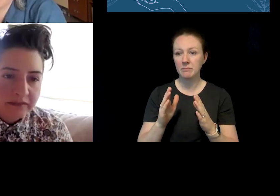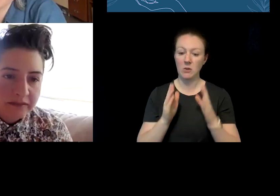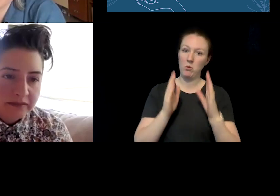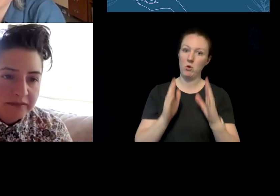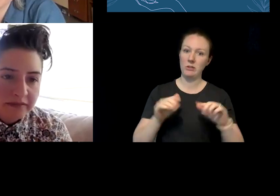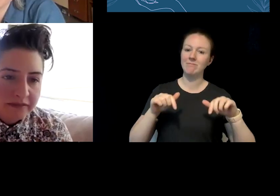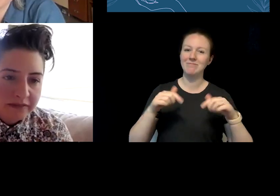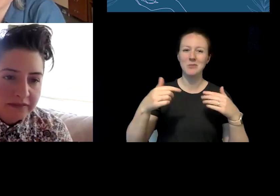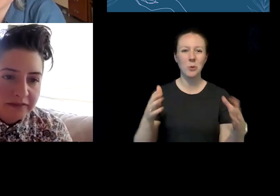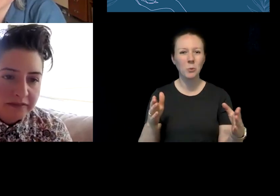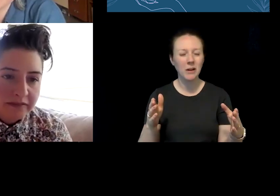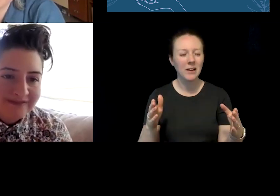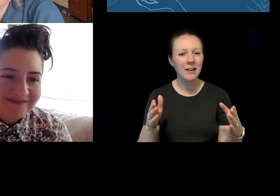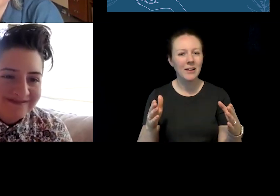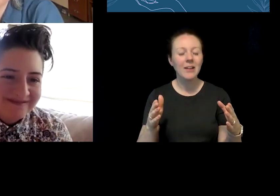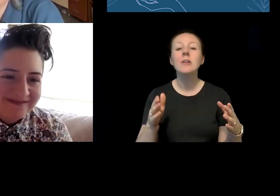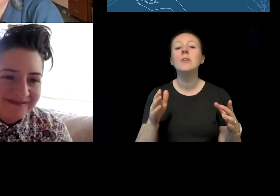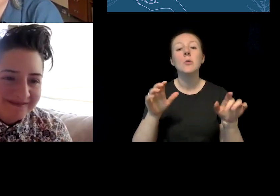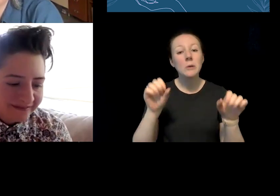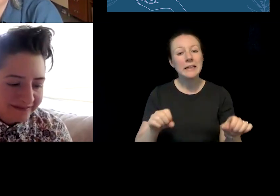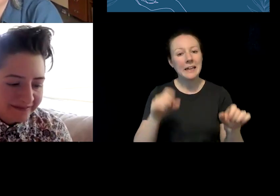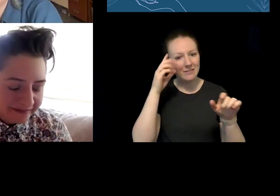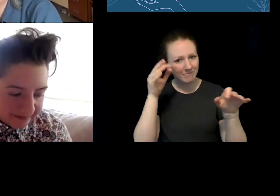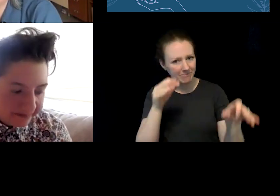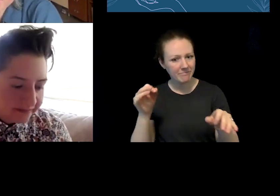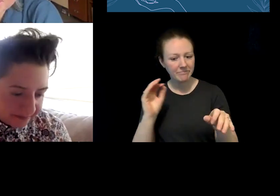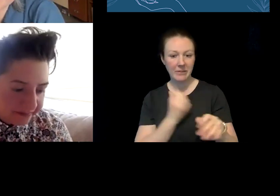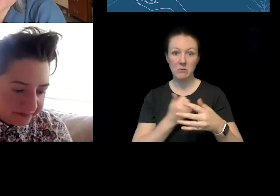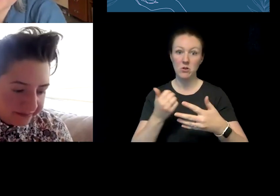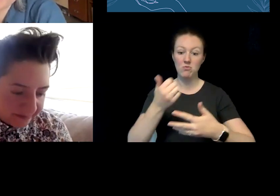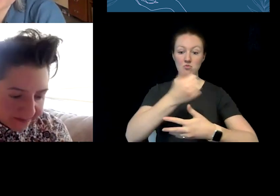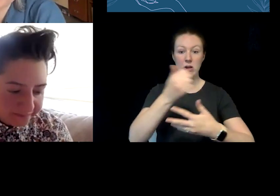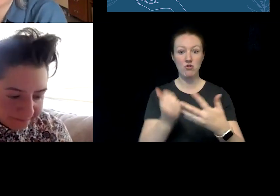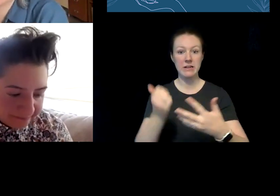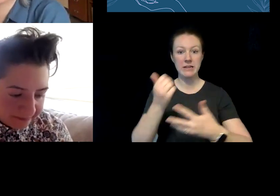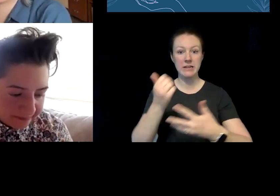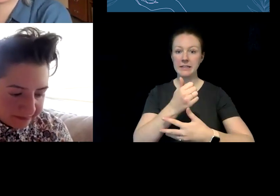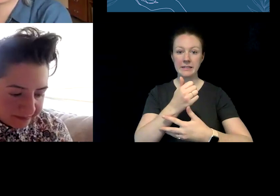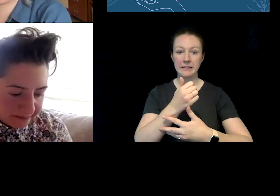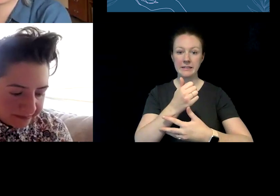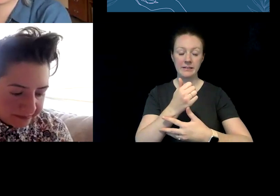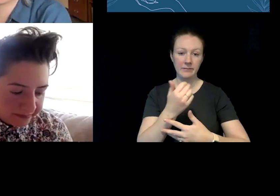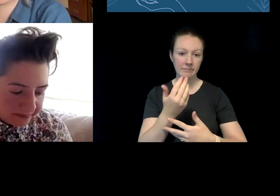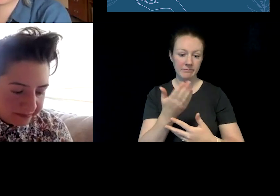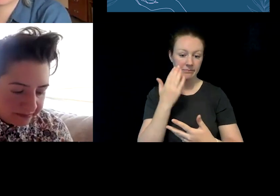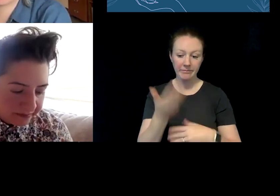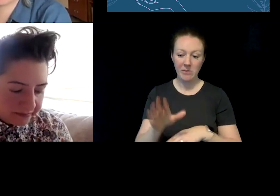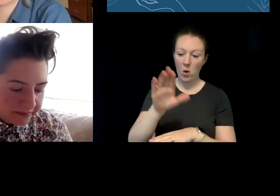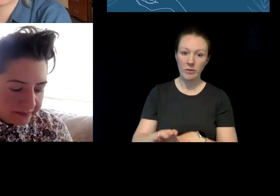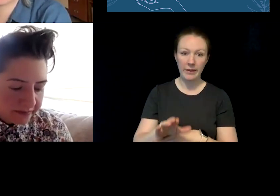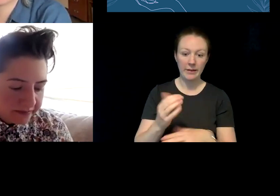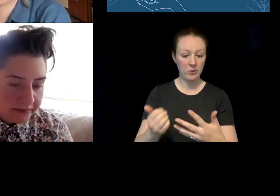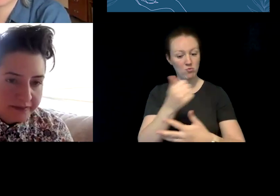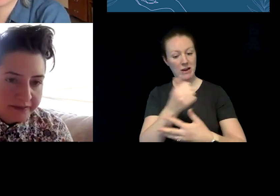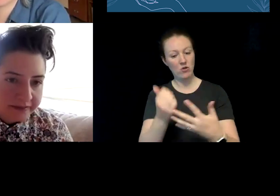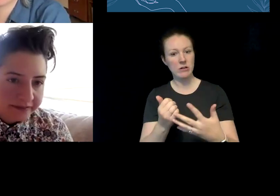know, we can make choices about what our priorities are all the time. You know, it's easy to look at a budget and go like,